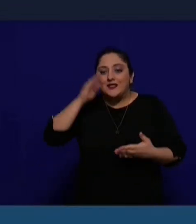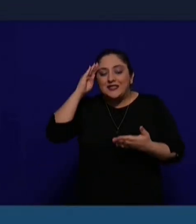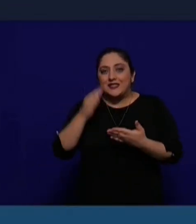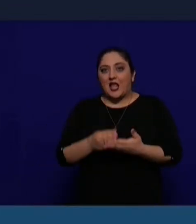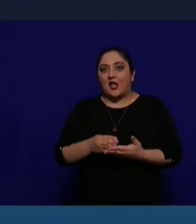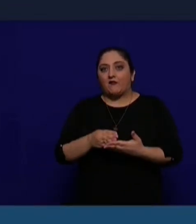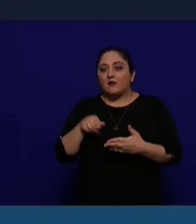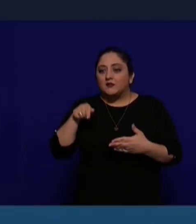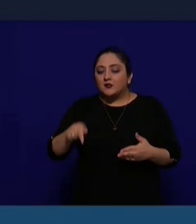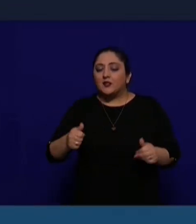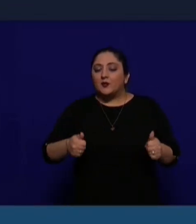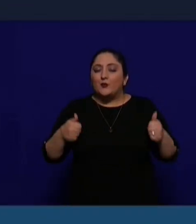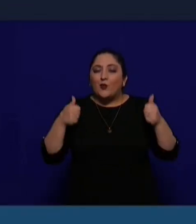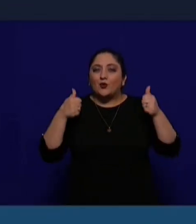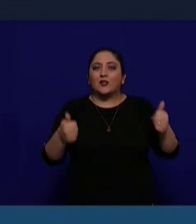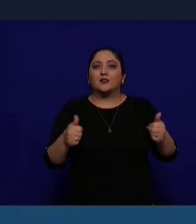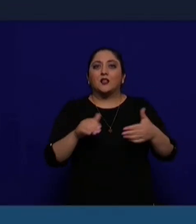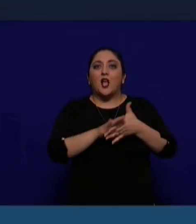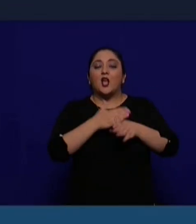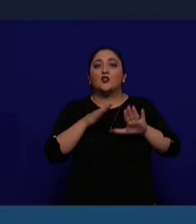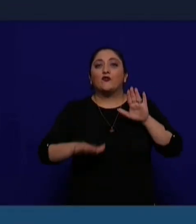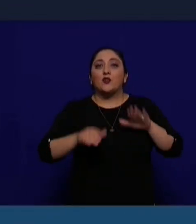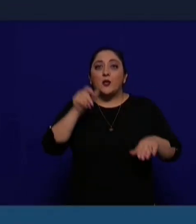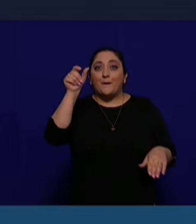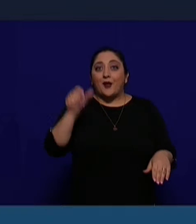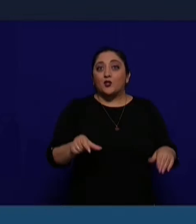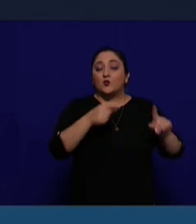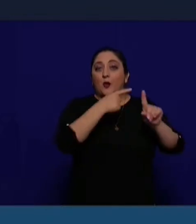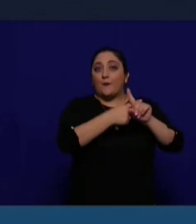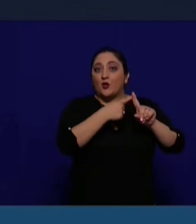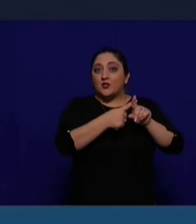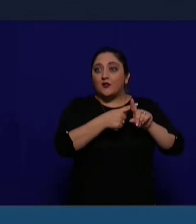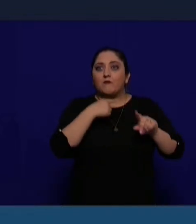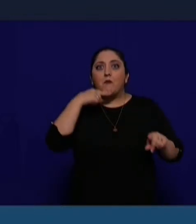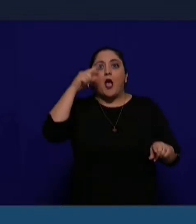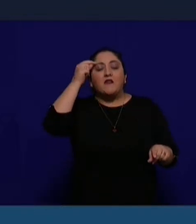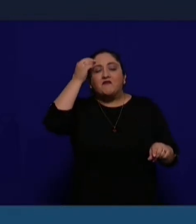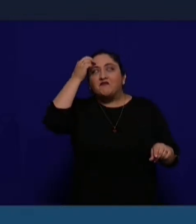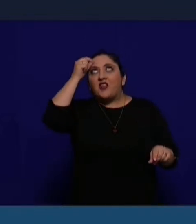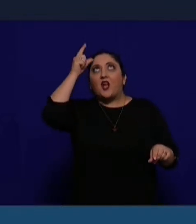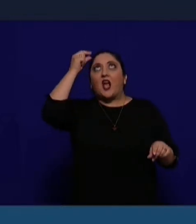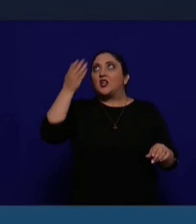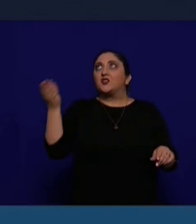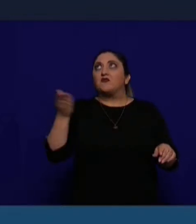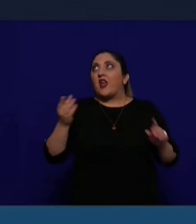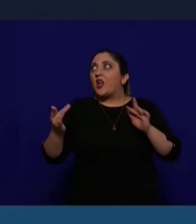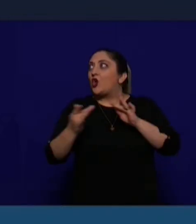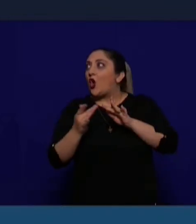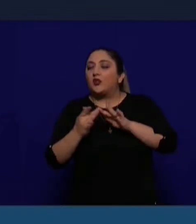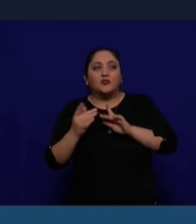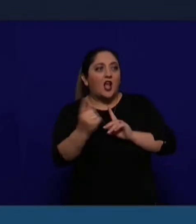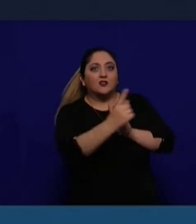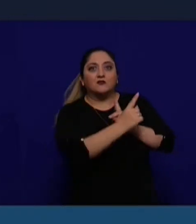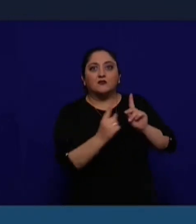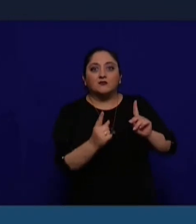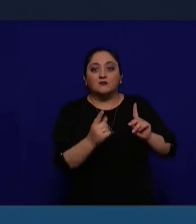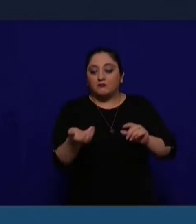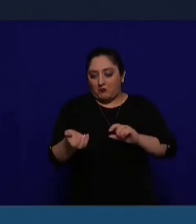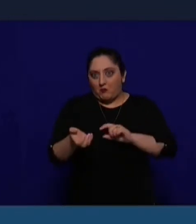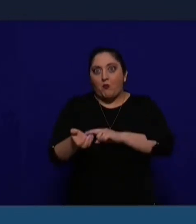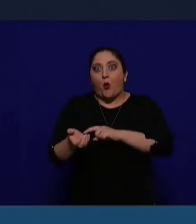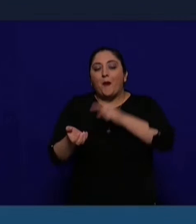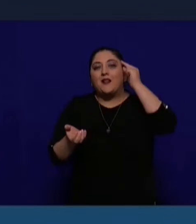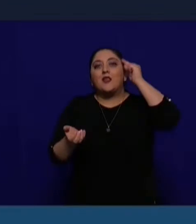app, għaliex jista' jkun li persuna li jkun pożittiv forsi ma jkunx ftakar li stajt kuntatt miegħu u b'dan il-mod inti tkun